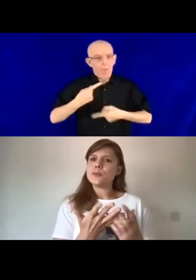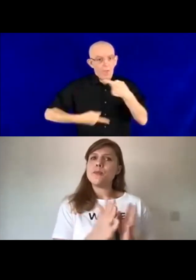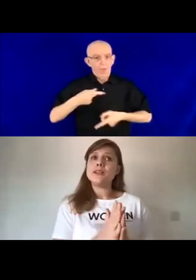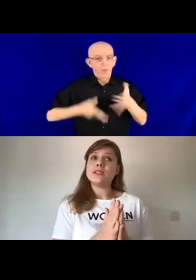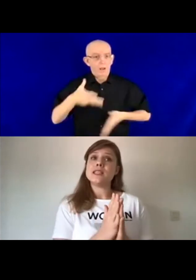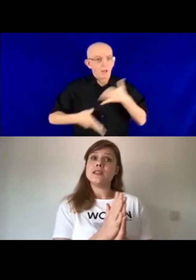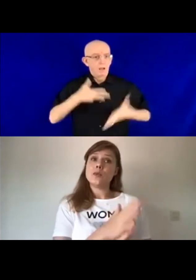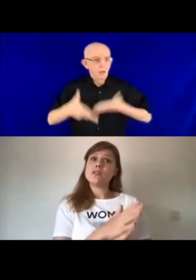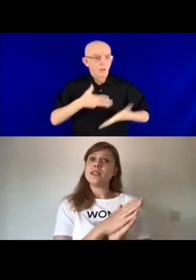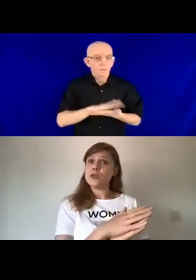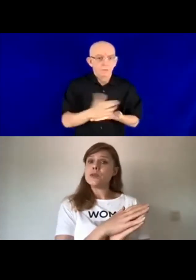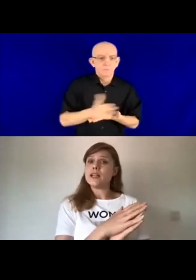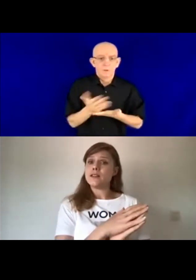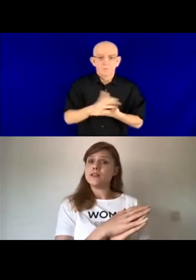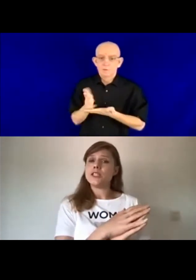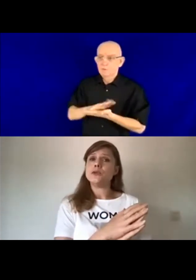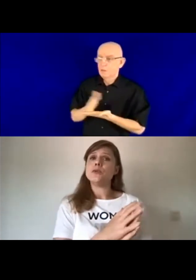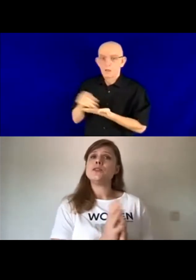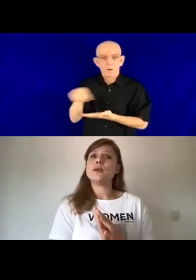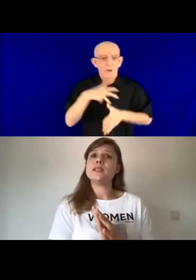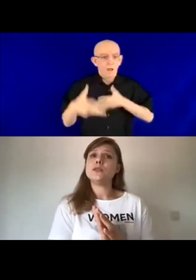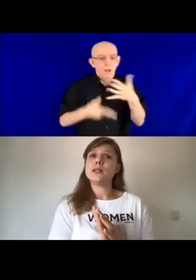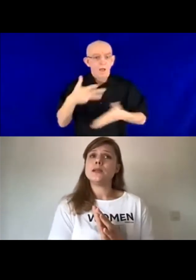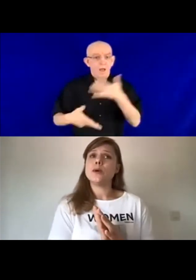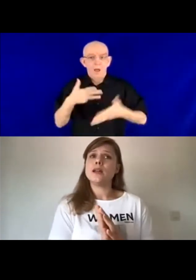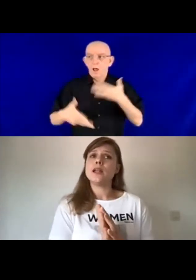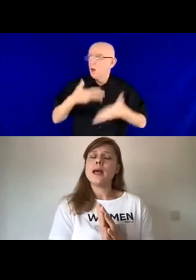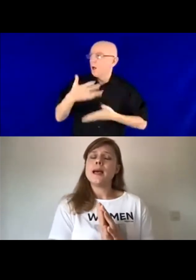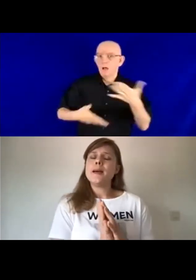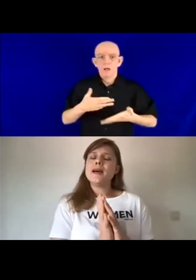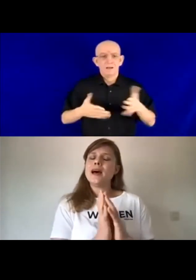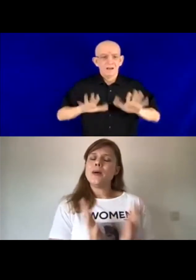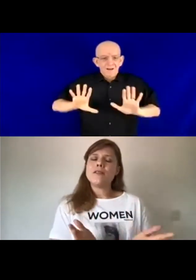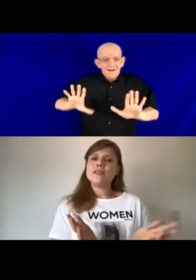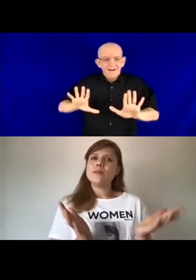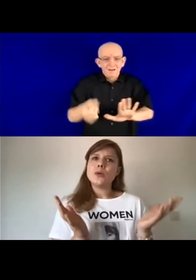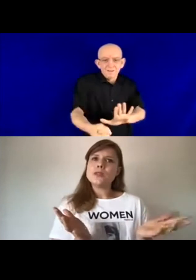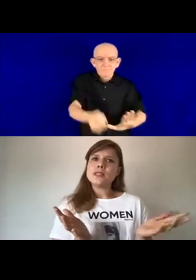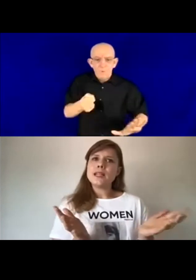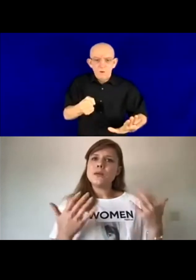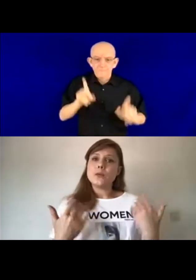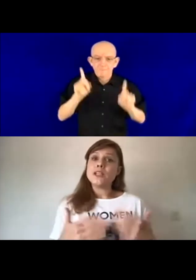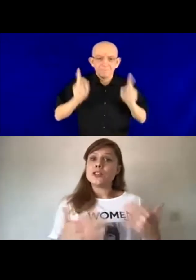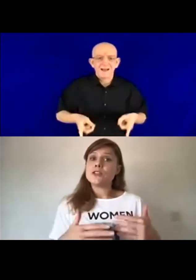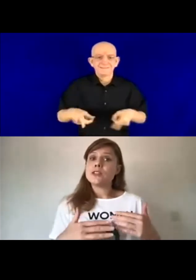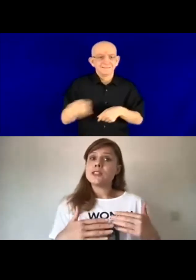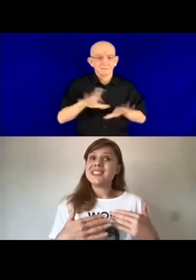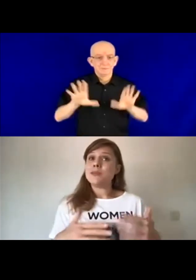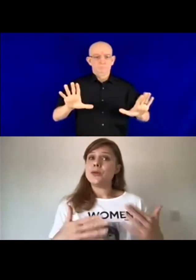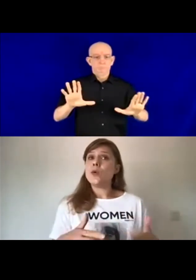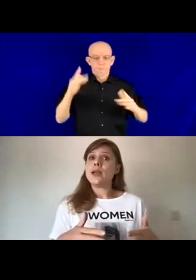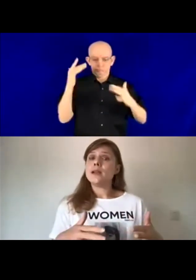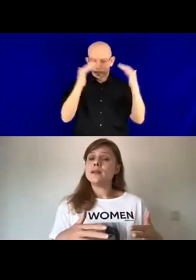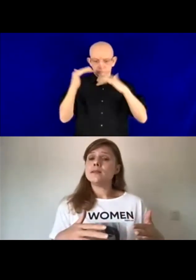these were mentioned in the WOSLI newsletter of January 2021. However, mostly we just